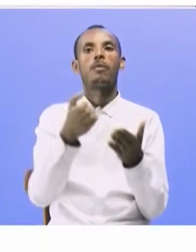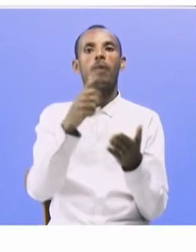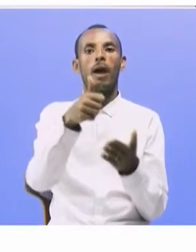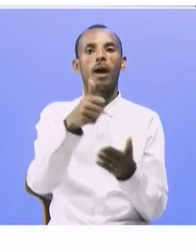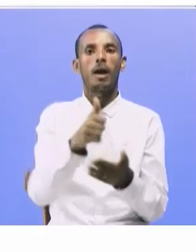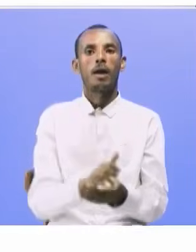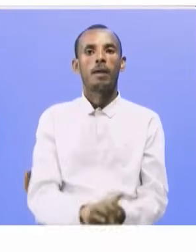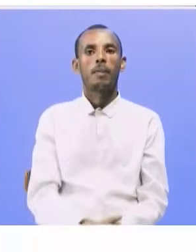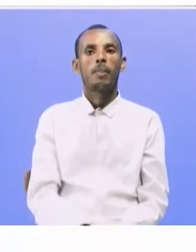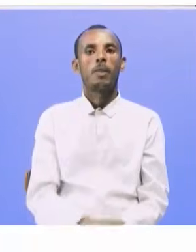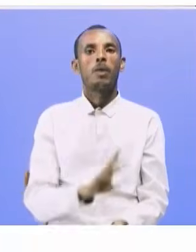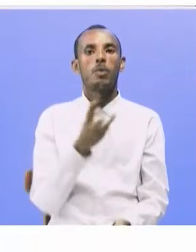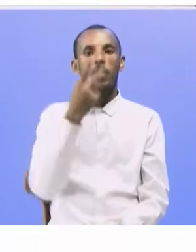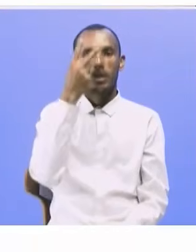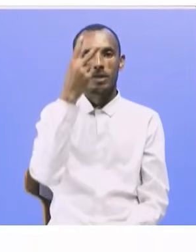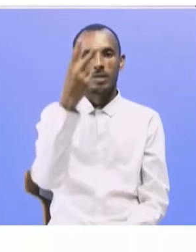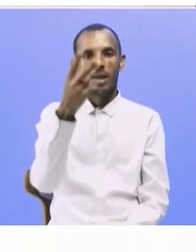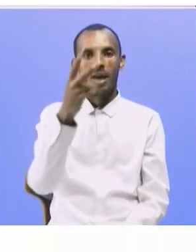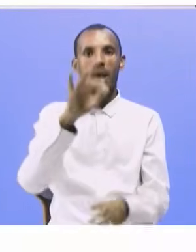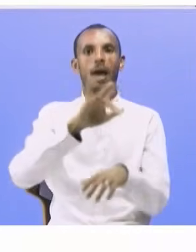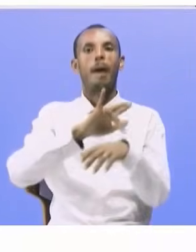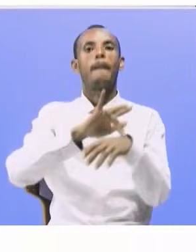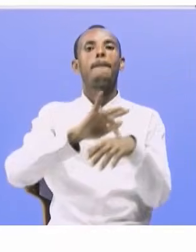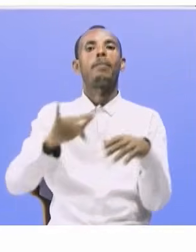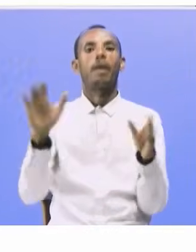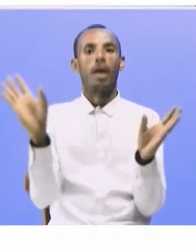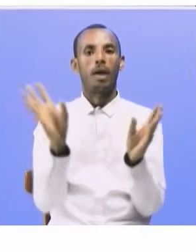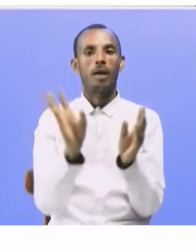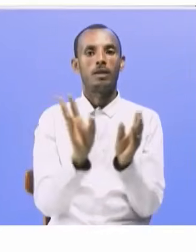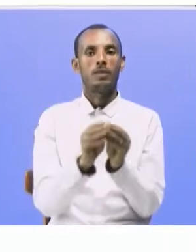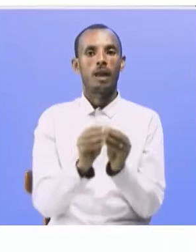have seen about empty set.